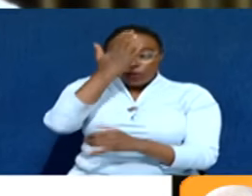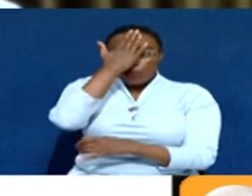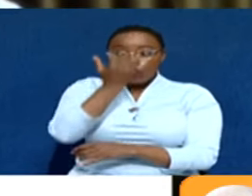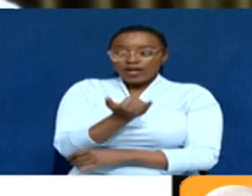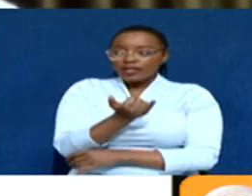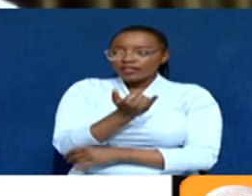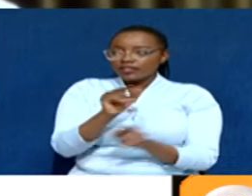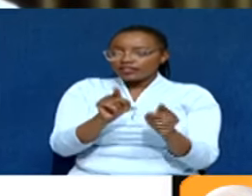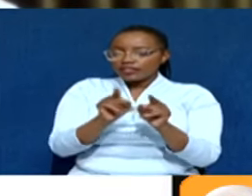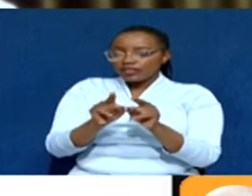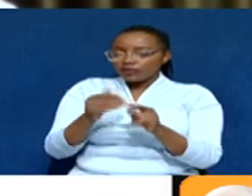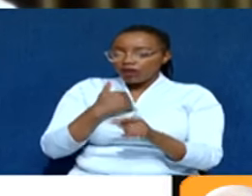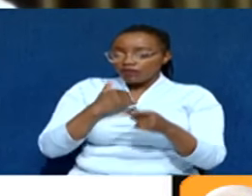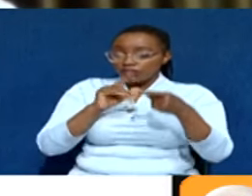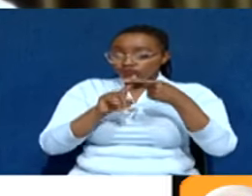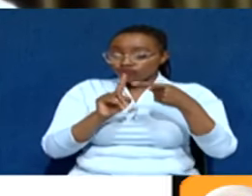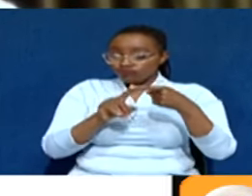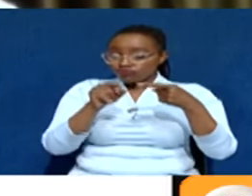because